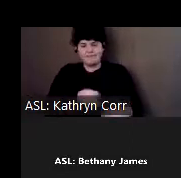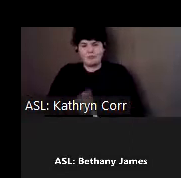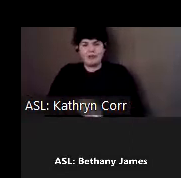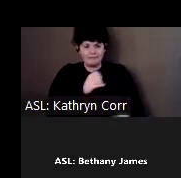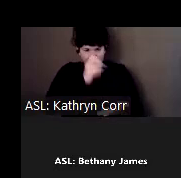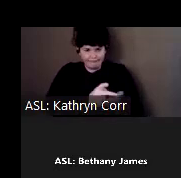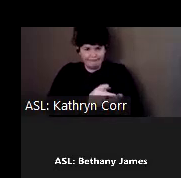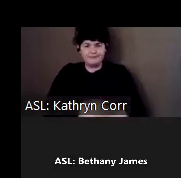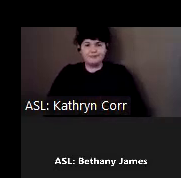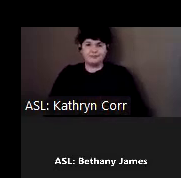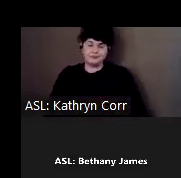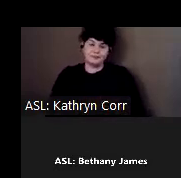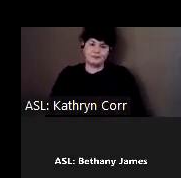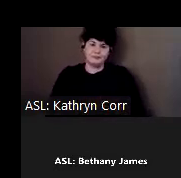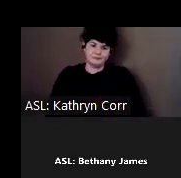it.